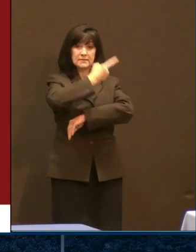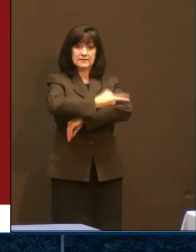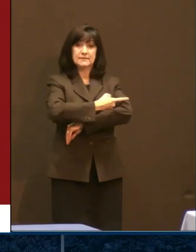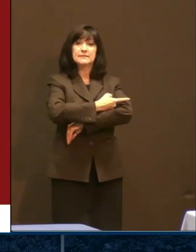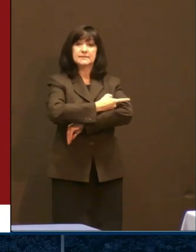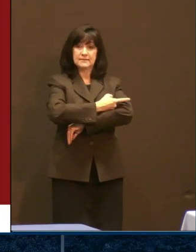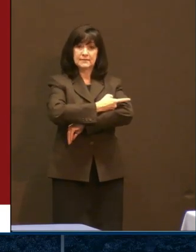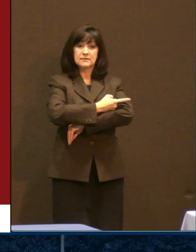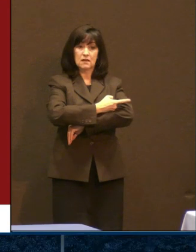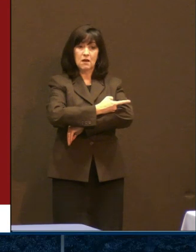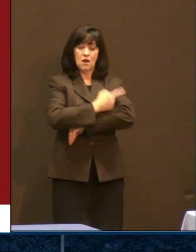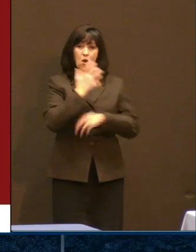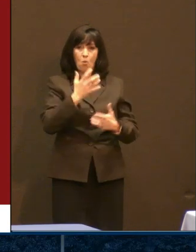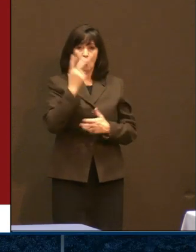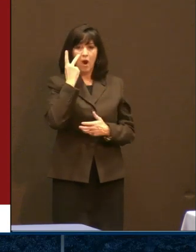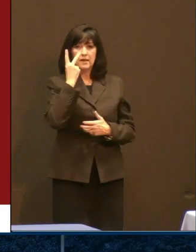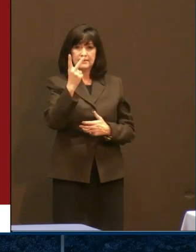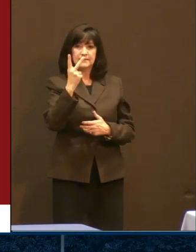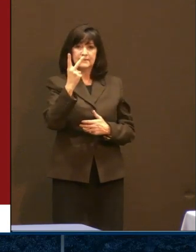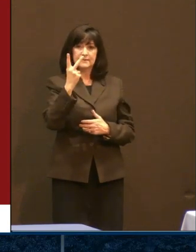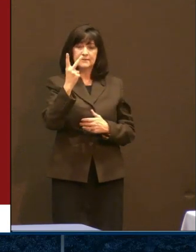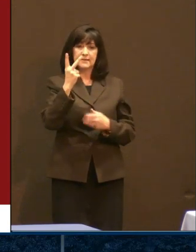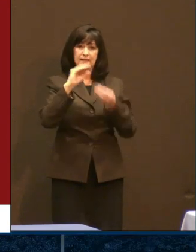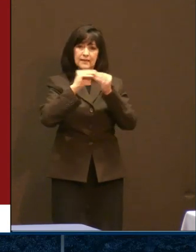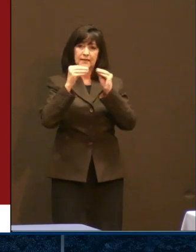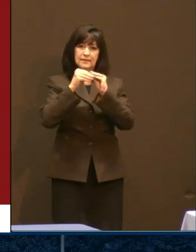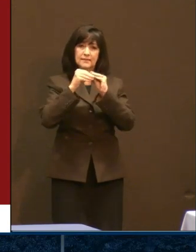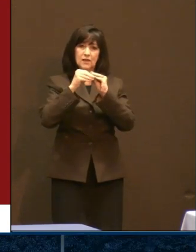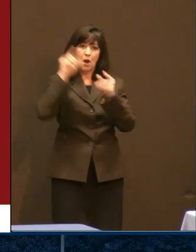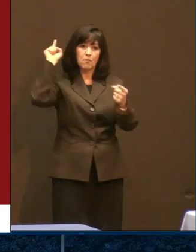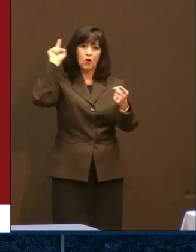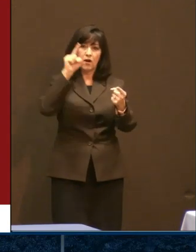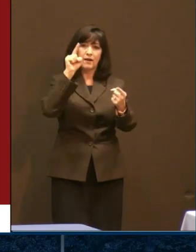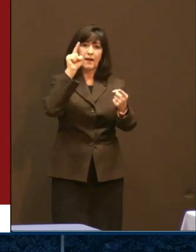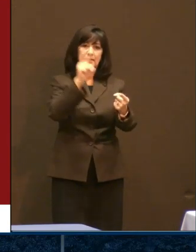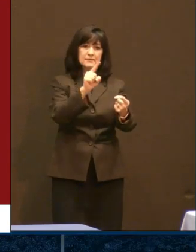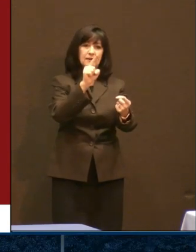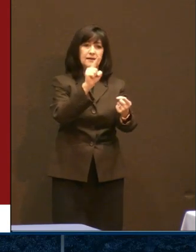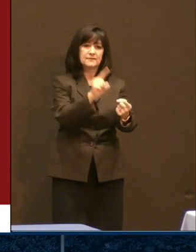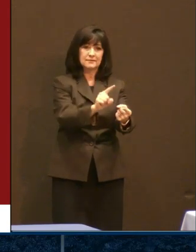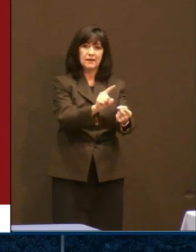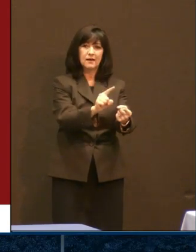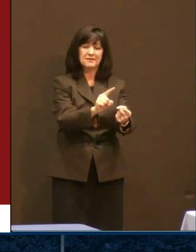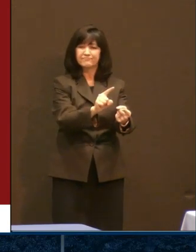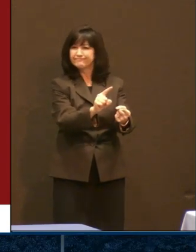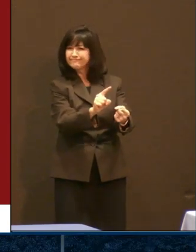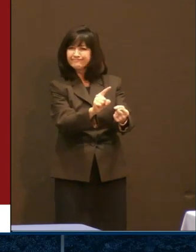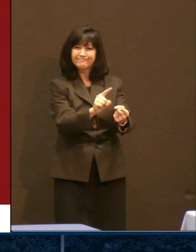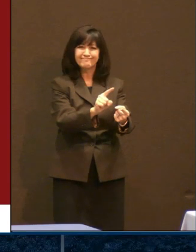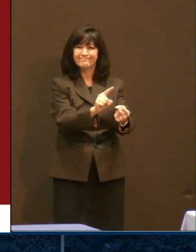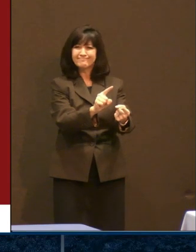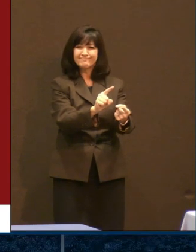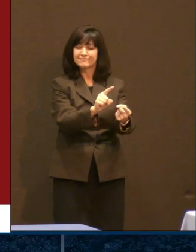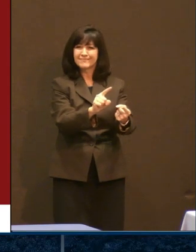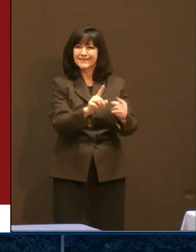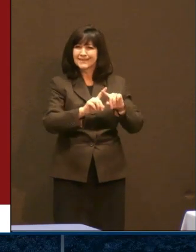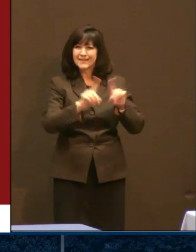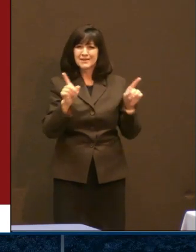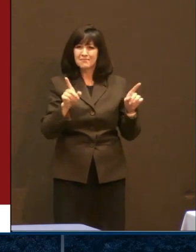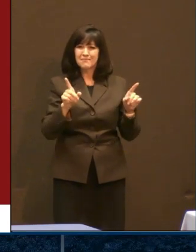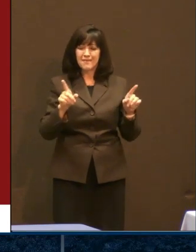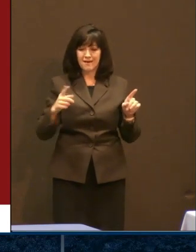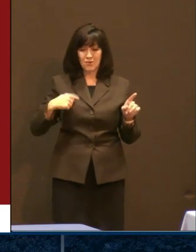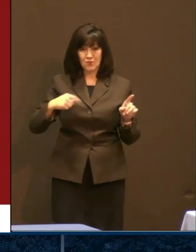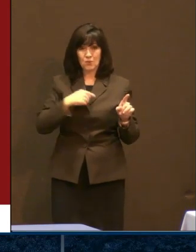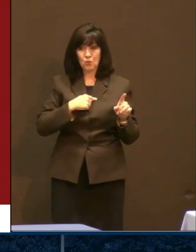COVID-19 cases. And we're not going to see that because we're over-testing in areas where we see these